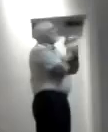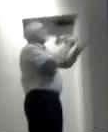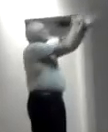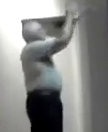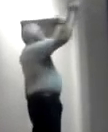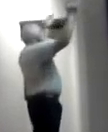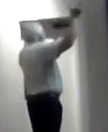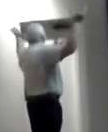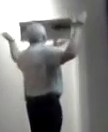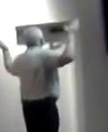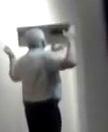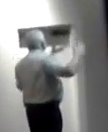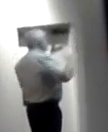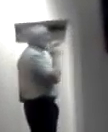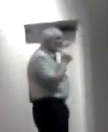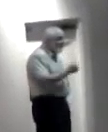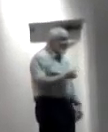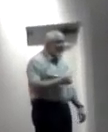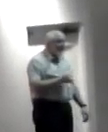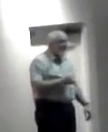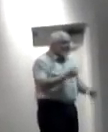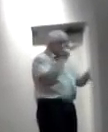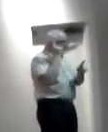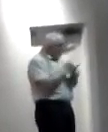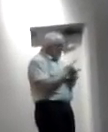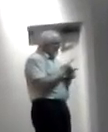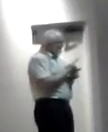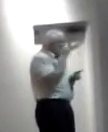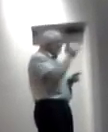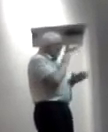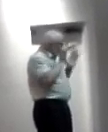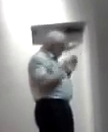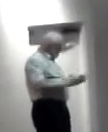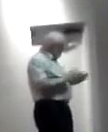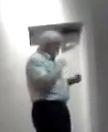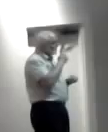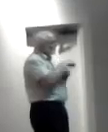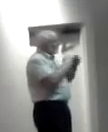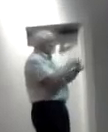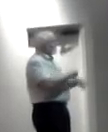Everything under the sun is not kosher for Christians to talk about.